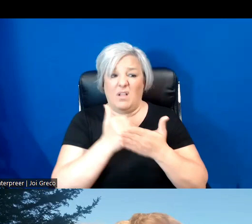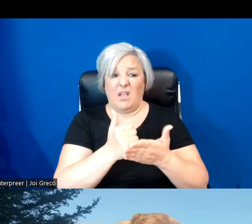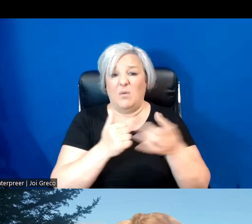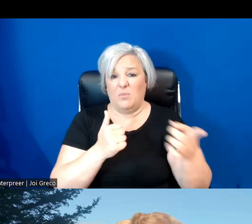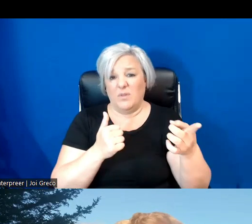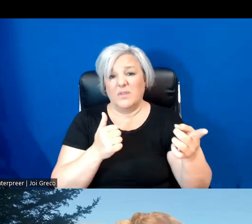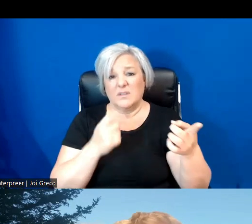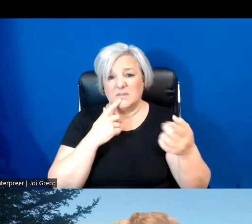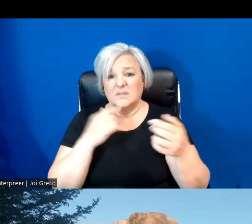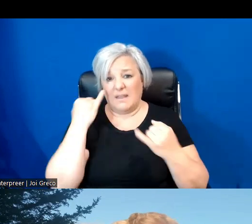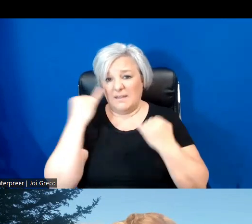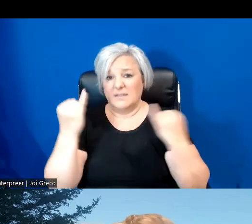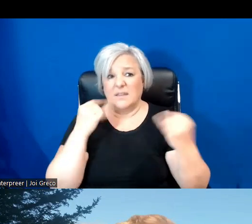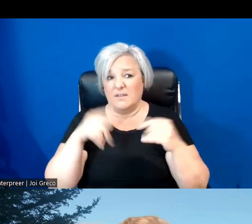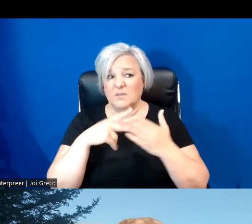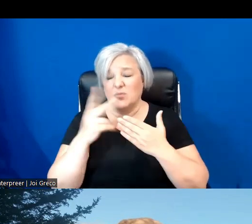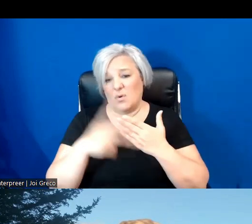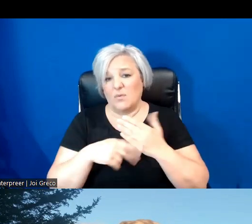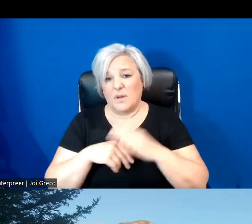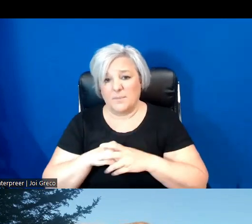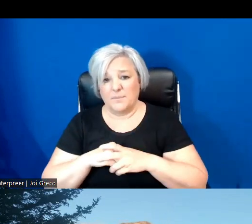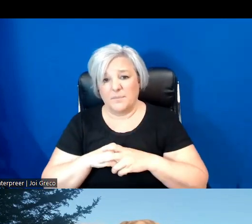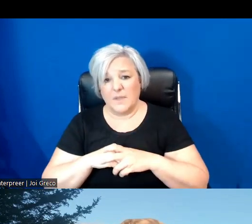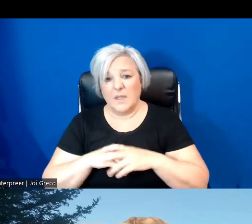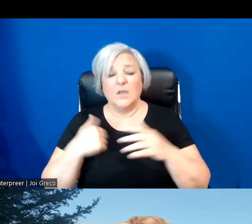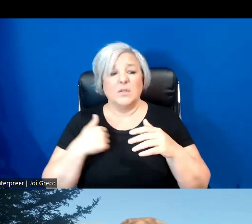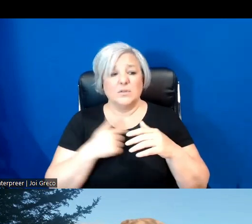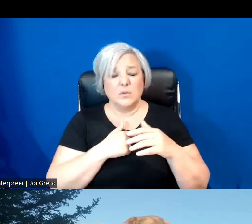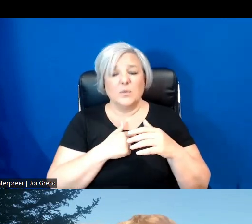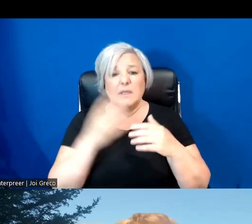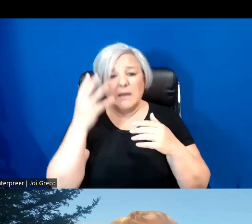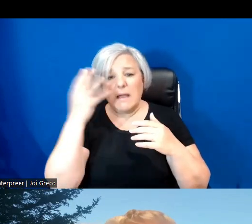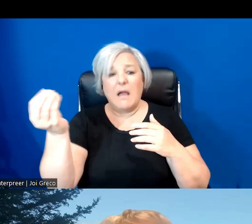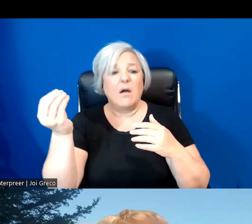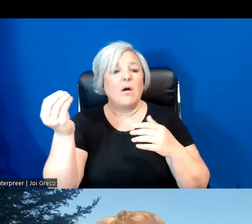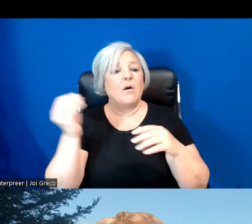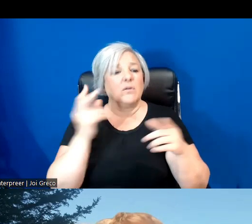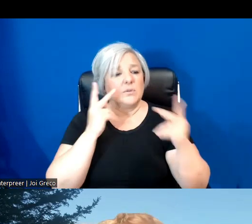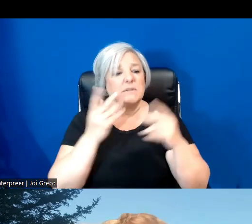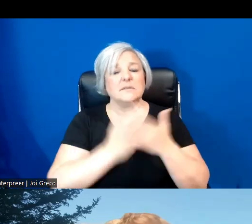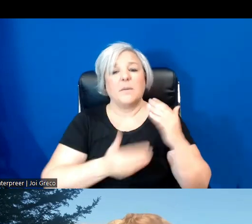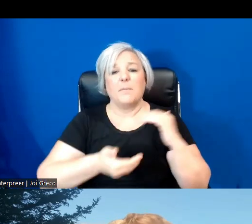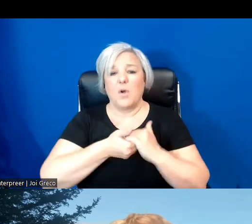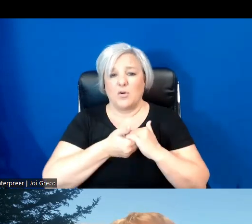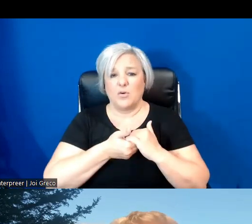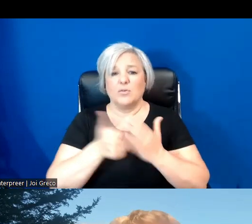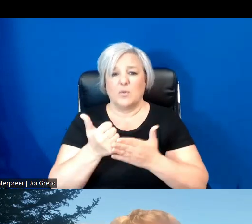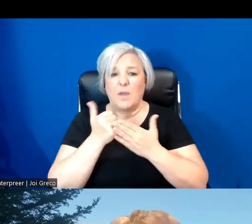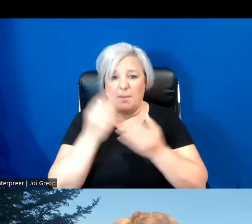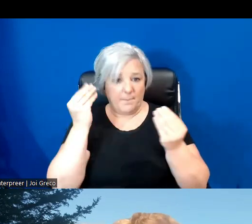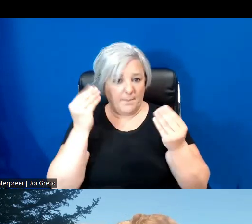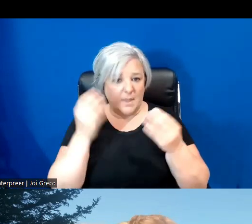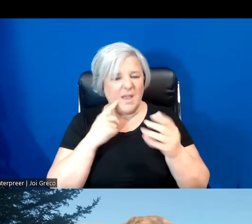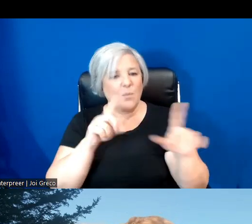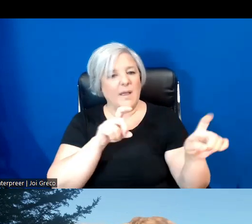ideas and the structure of that program. So anyway, so we went out, and you can see some of our partners. We went out and we asked